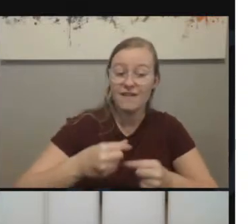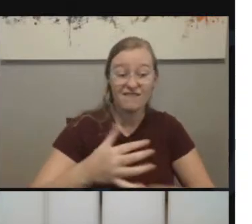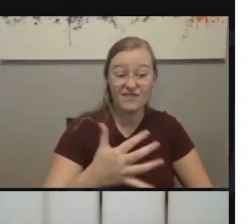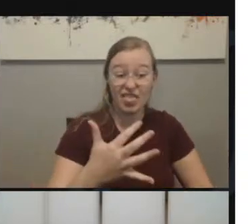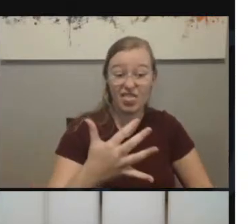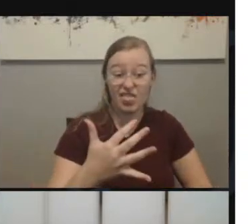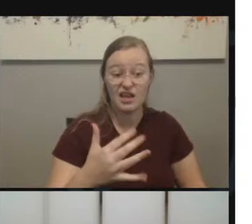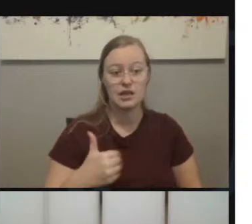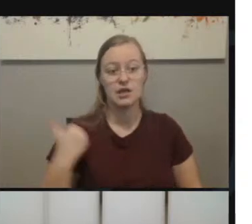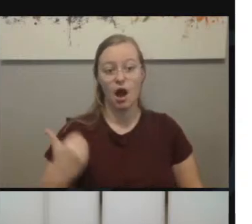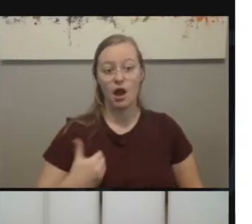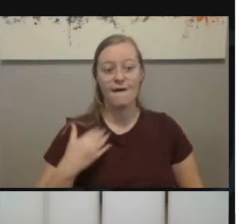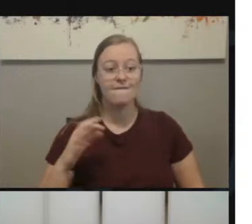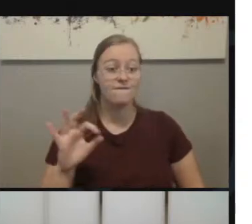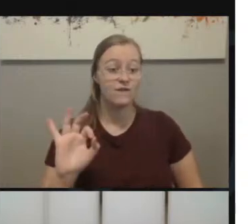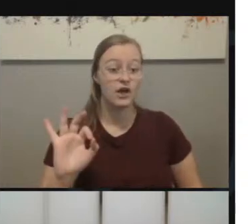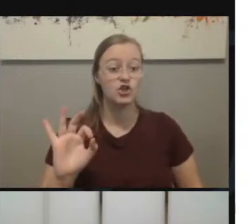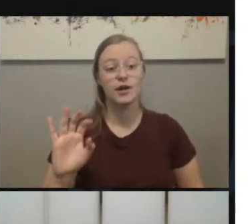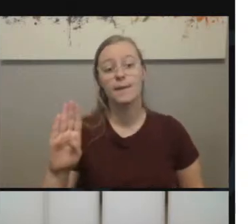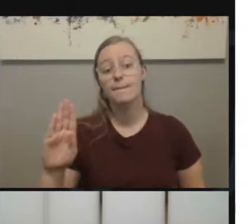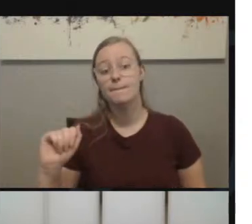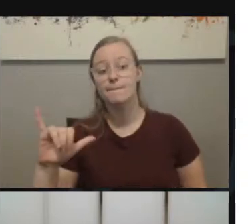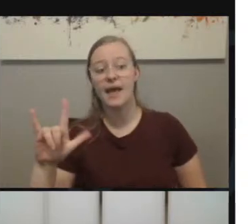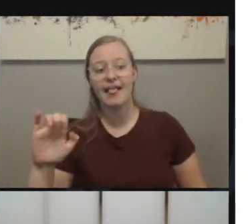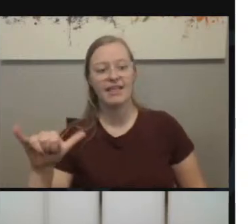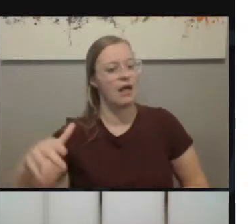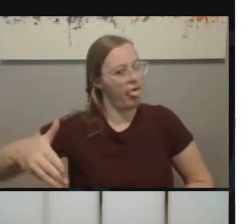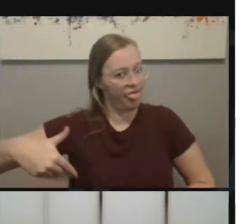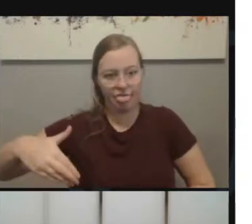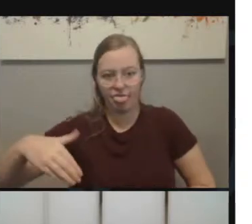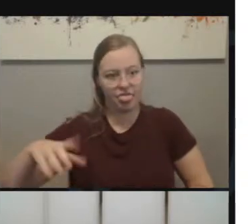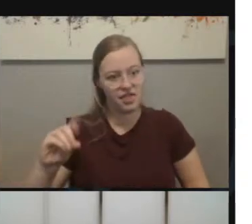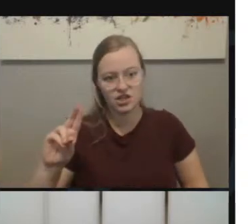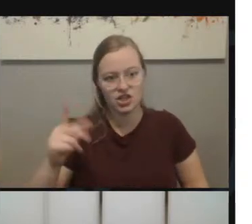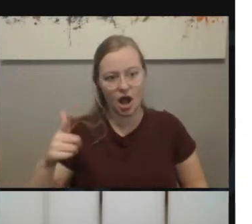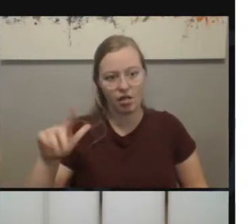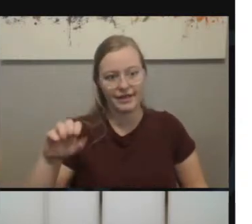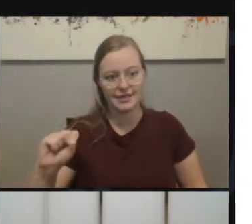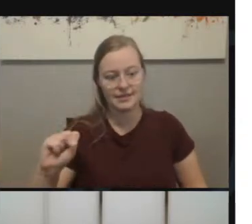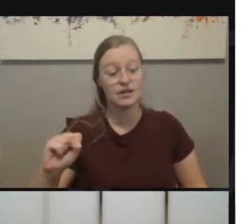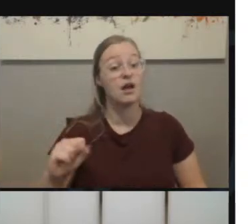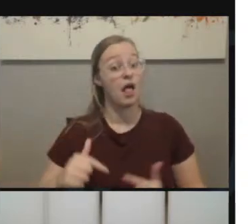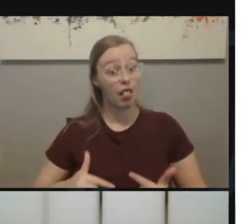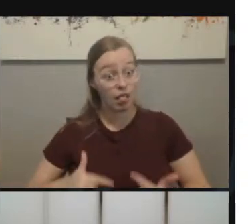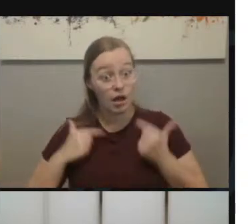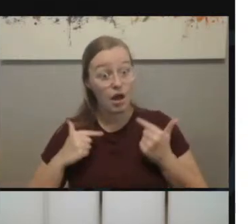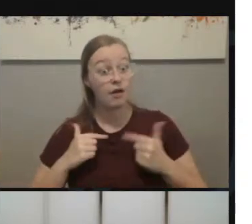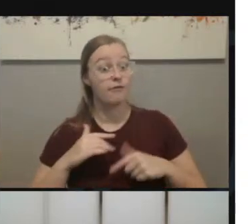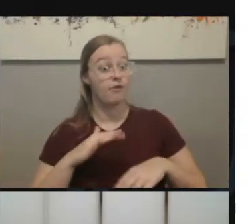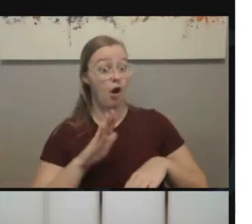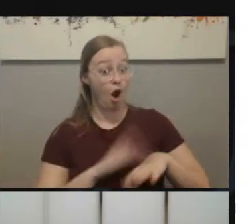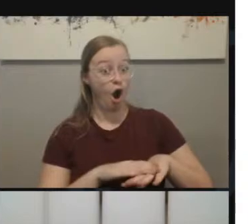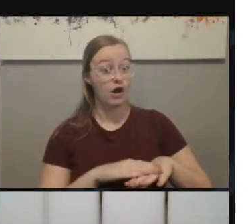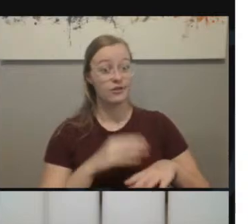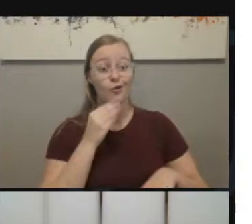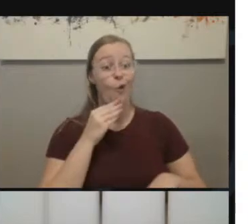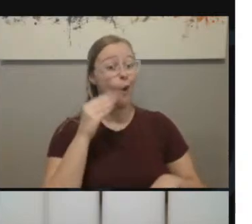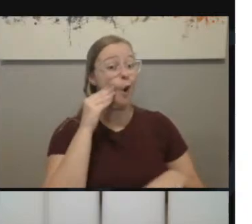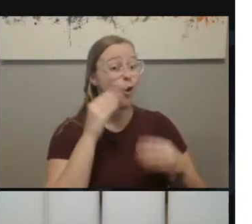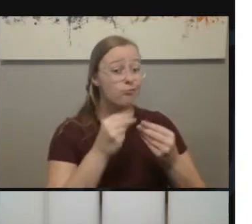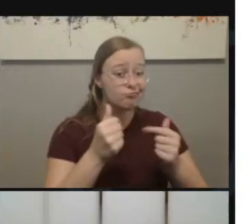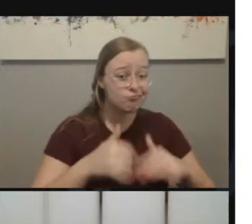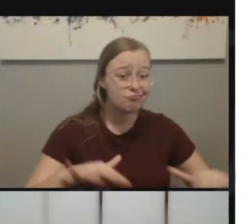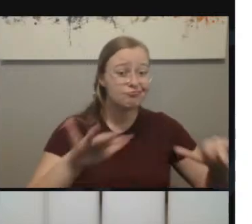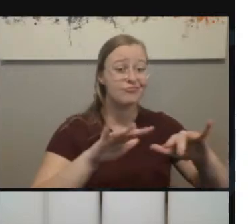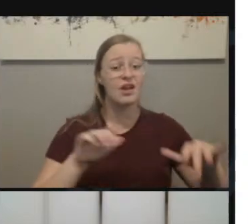young Frederick Bailey, not yet Douglass, would live on the home grounds of